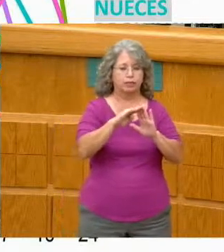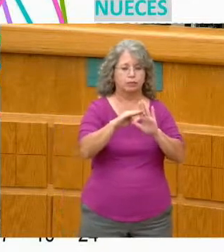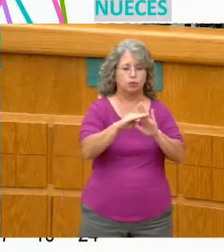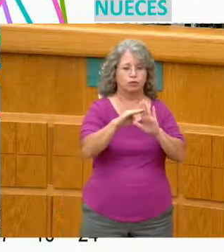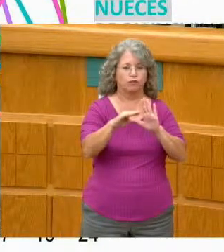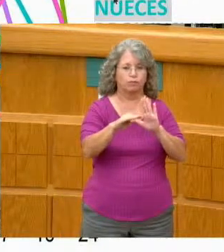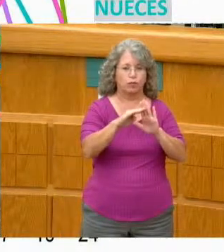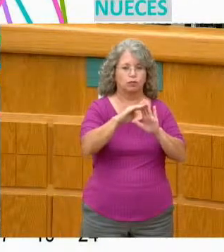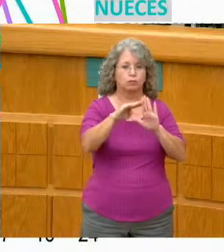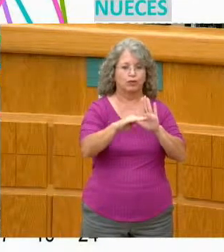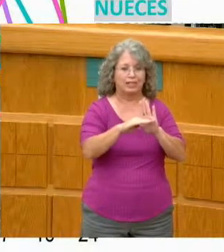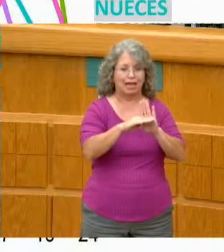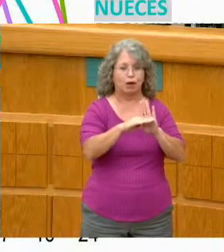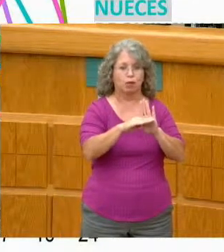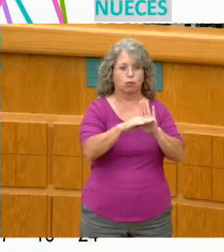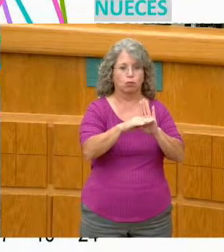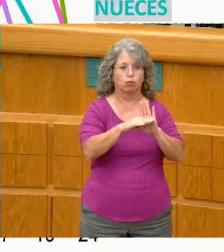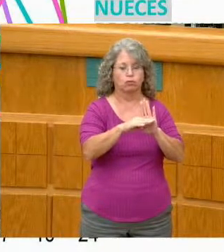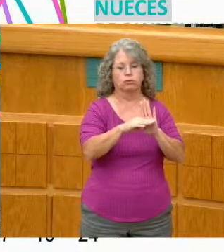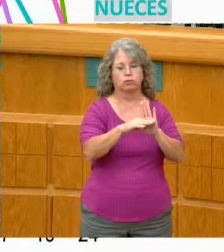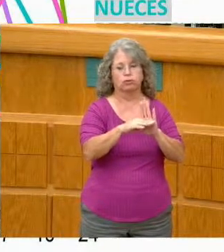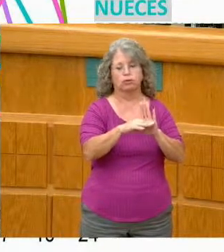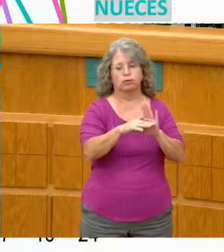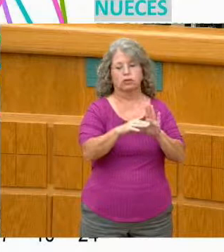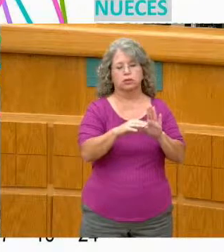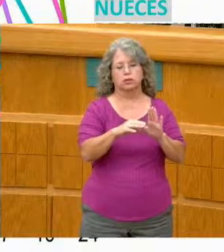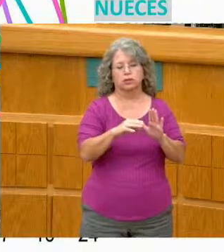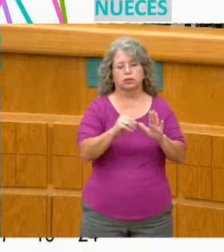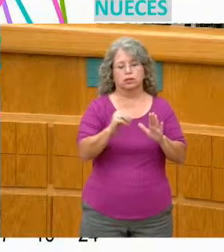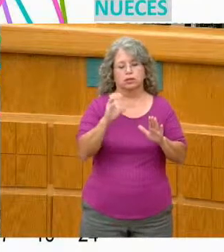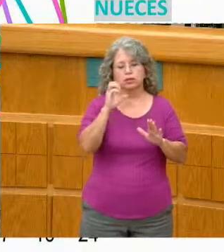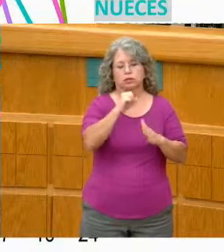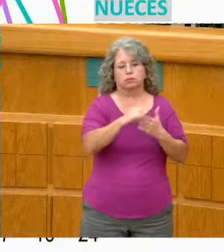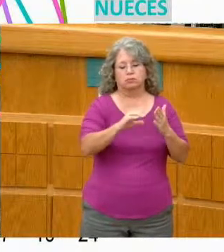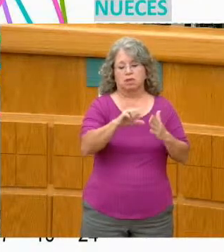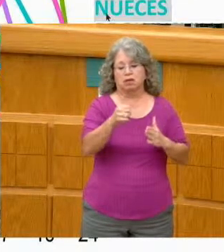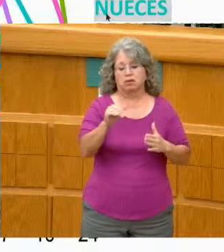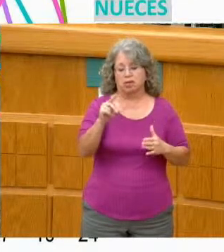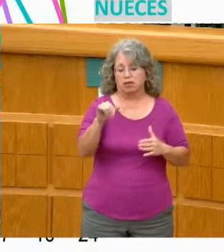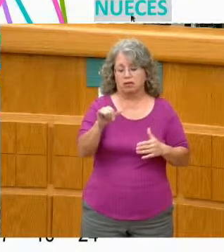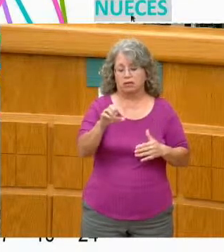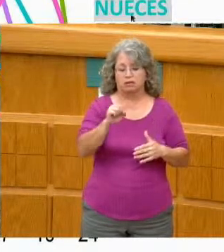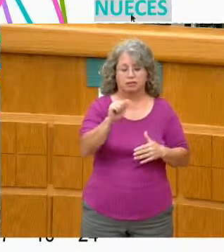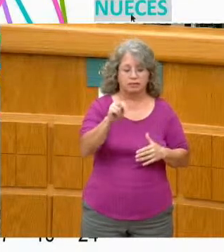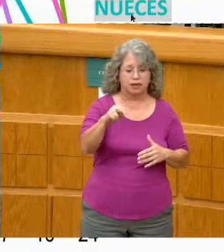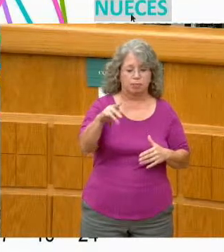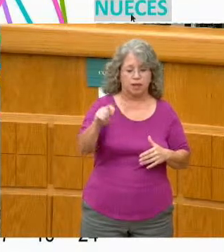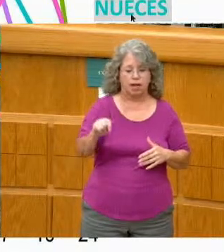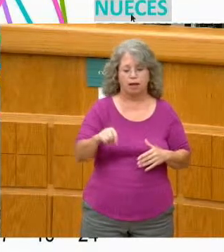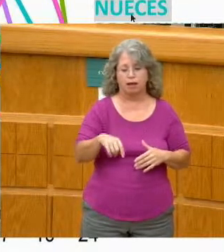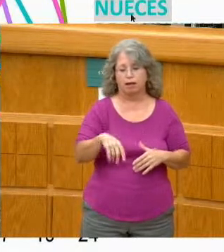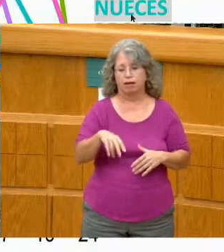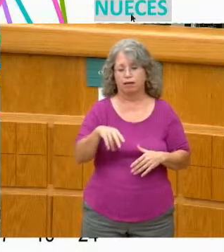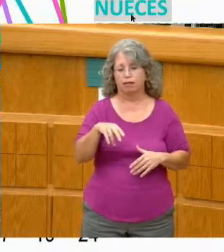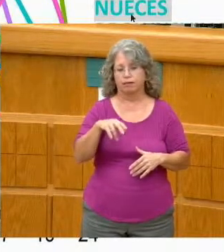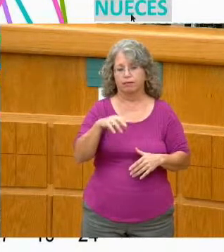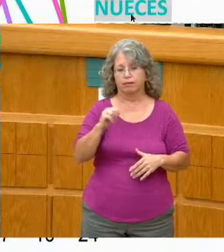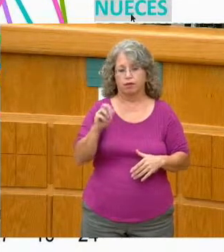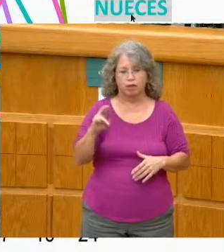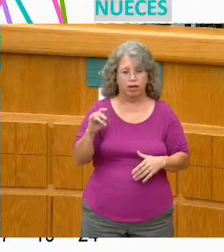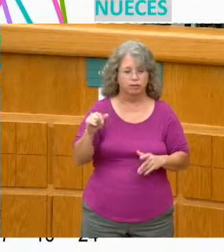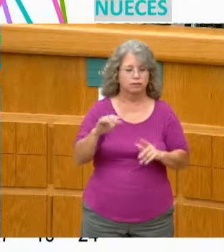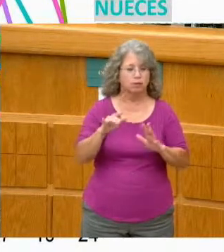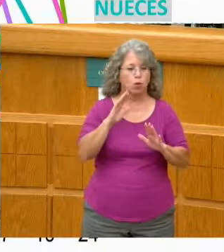down the list, and hopefully some of these other counties in the Coastal Bend area, San Patricio and Aransas, will